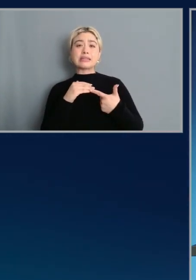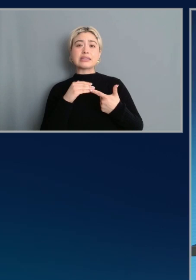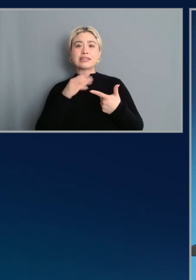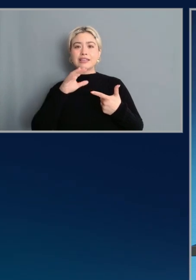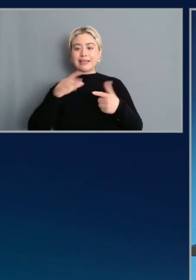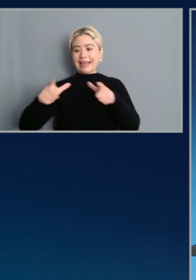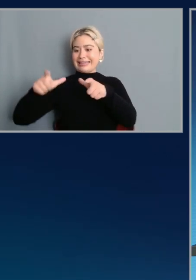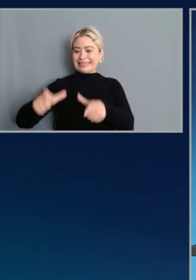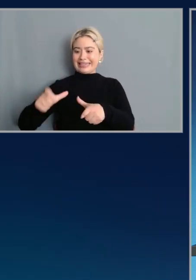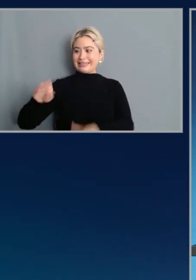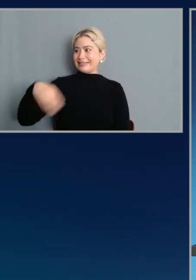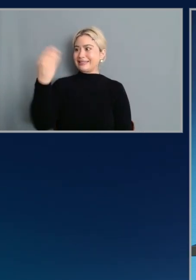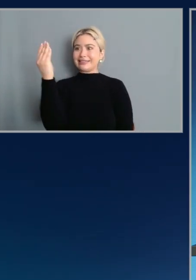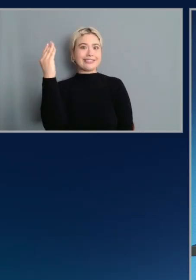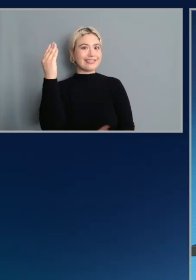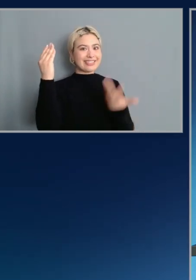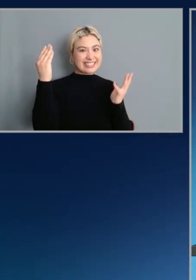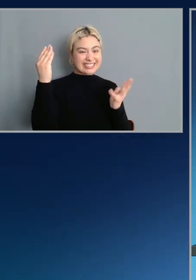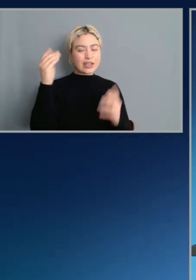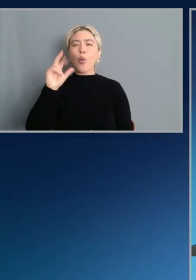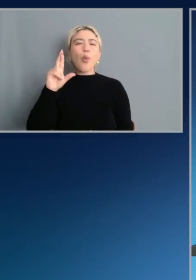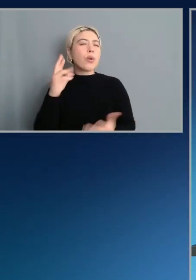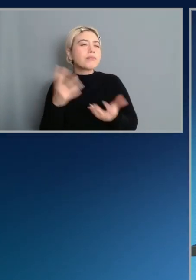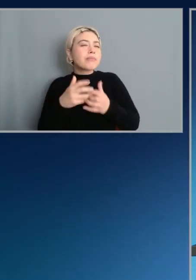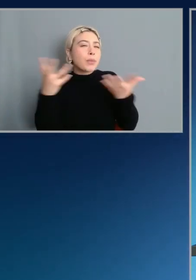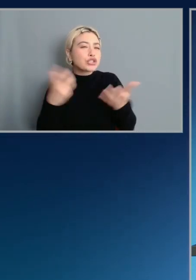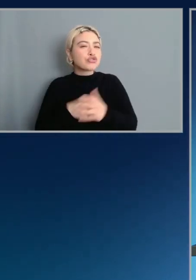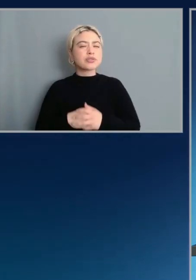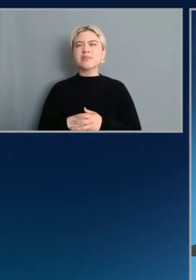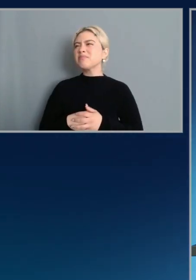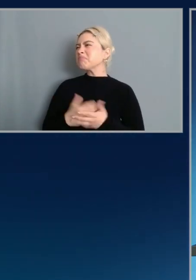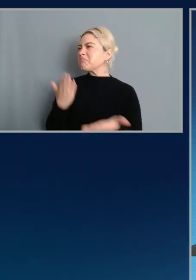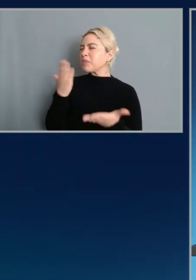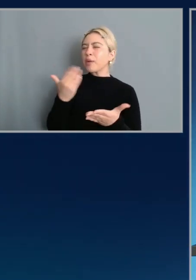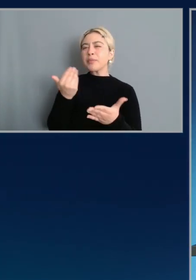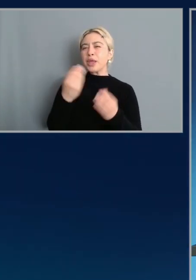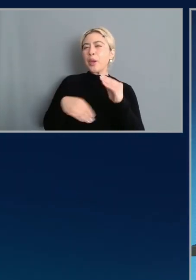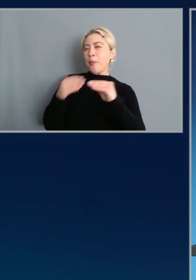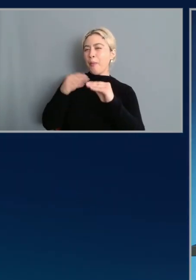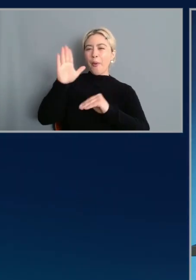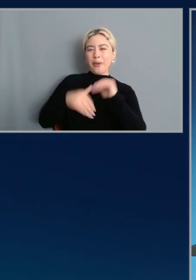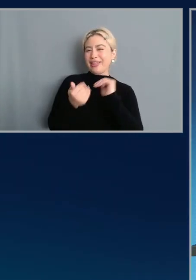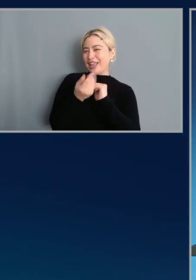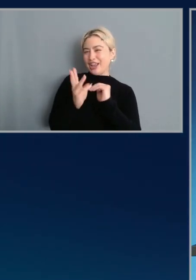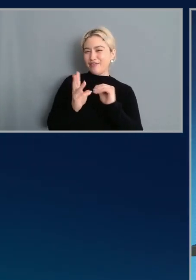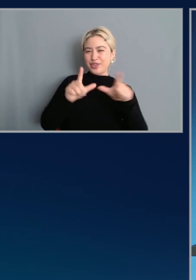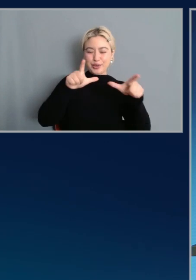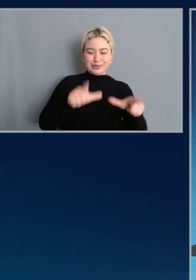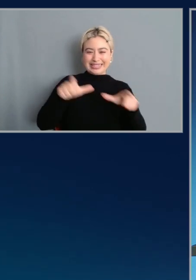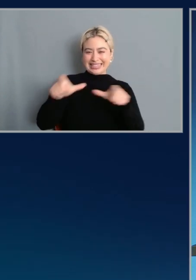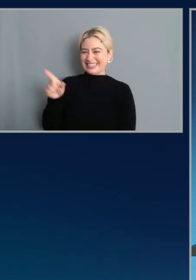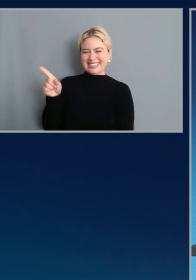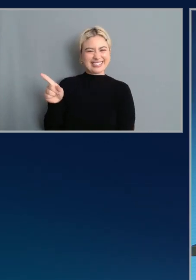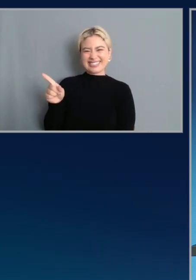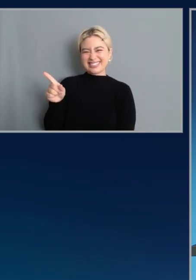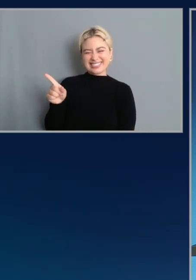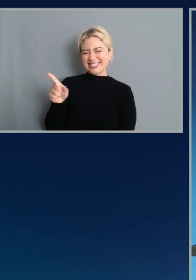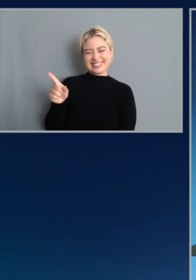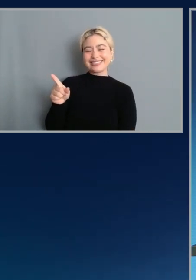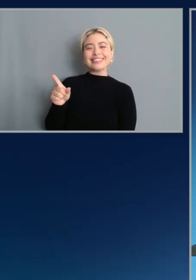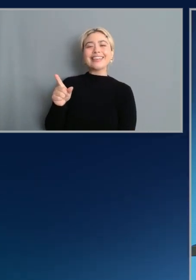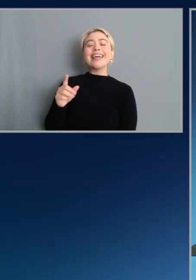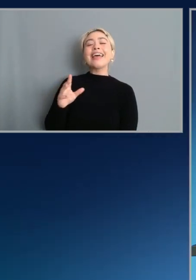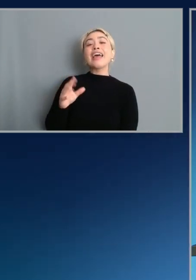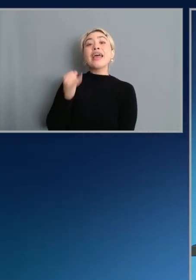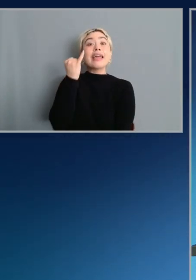worth of data, or is it? It's probably more than a few floppy disks. I would wager. But yeah, if